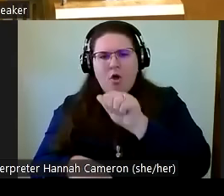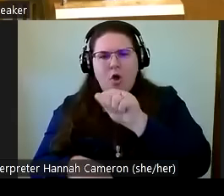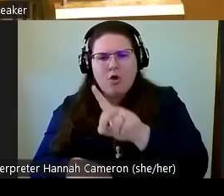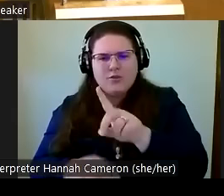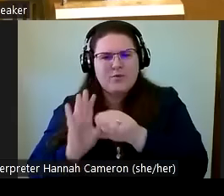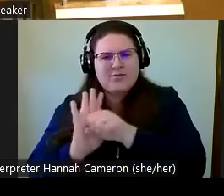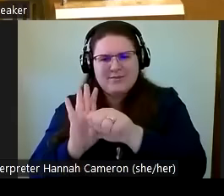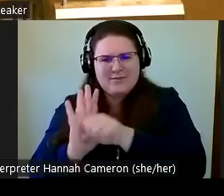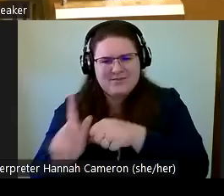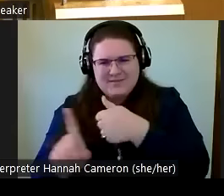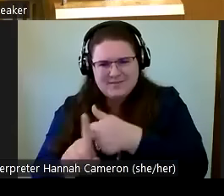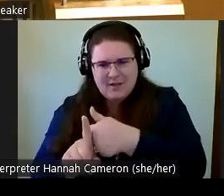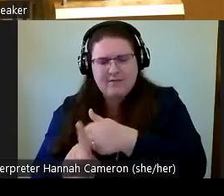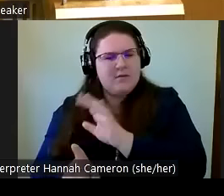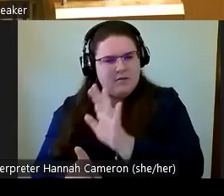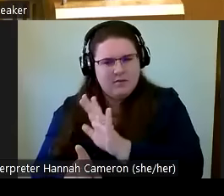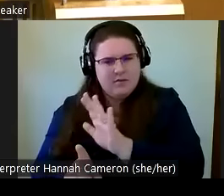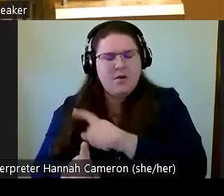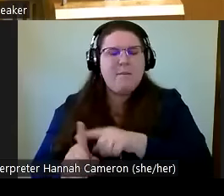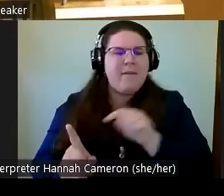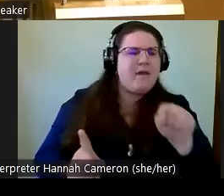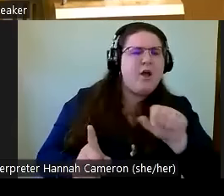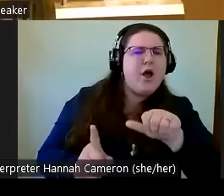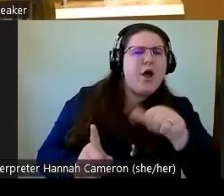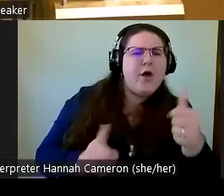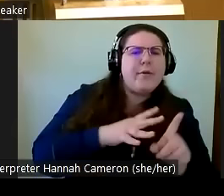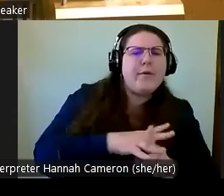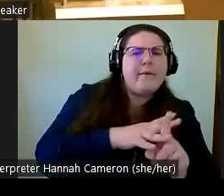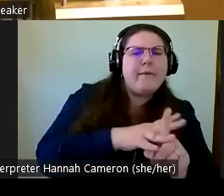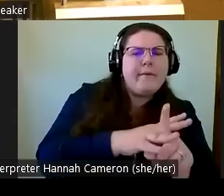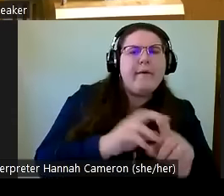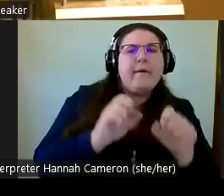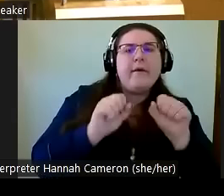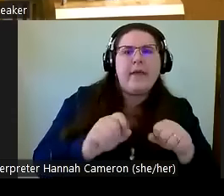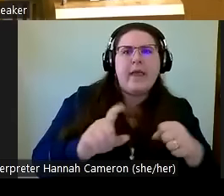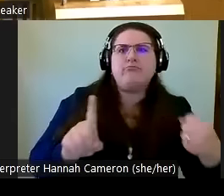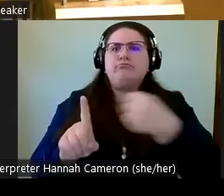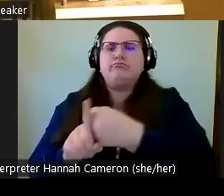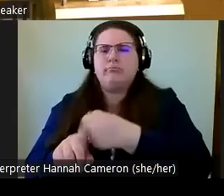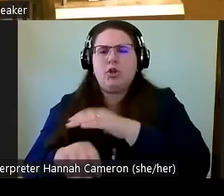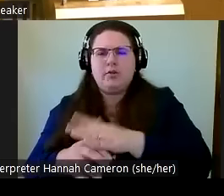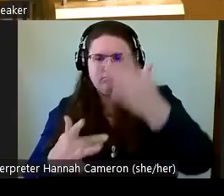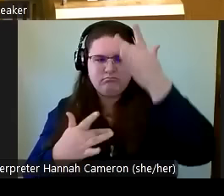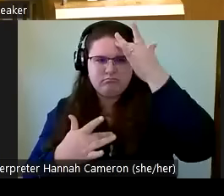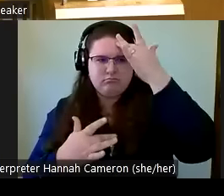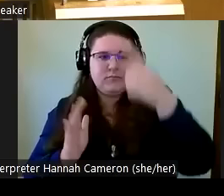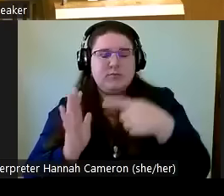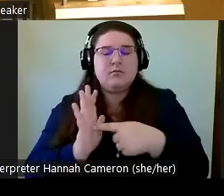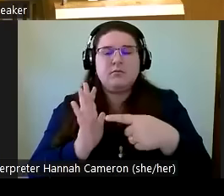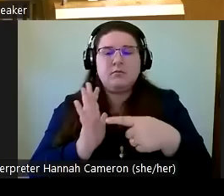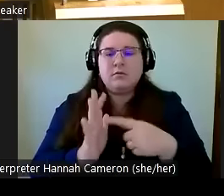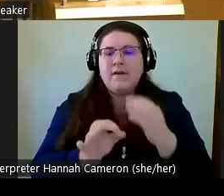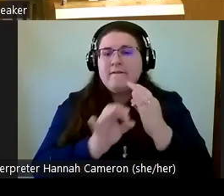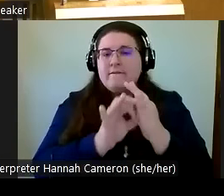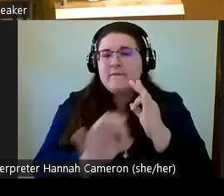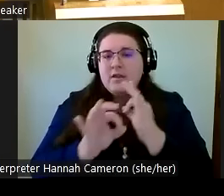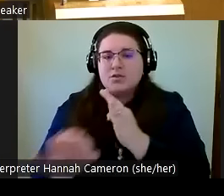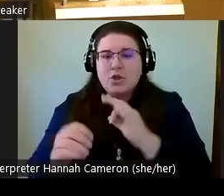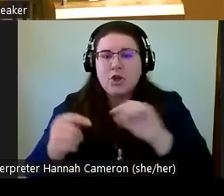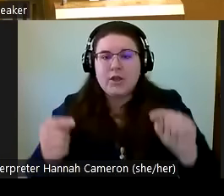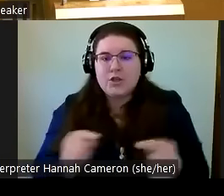ultimately alter someone's disease course. These include vascular injury and alpha-synuclein. So how do we